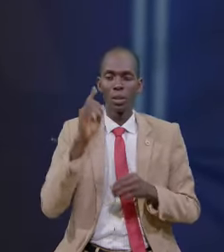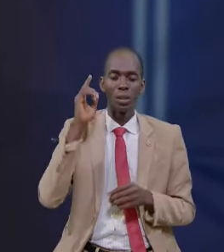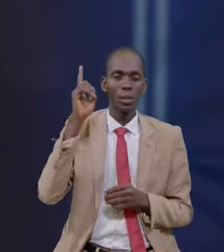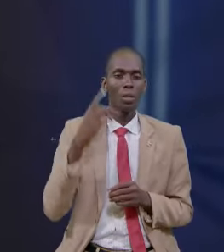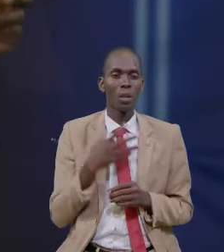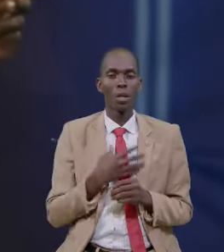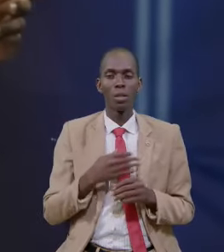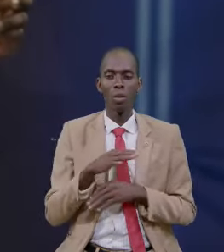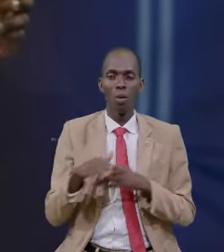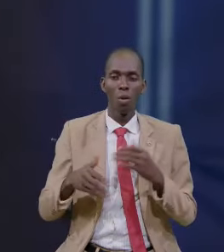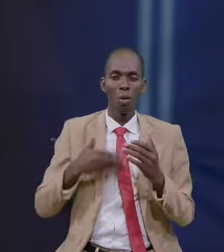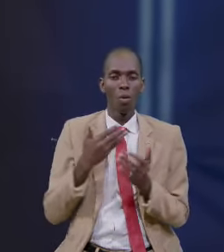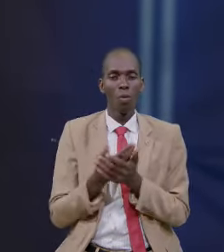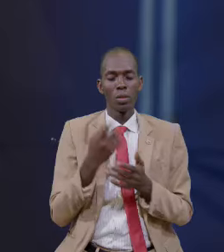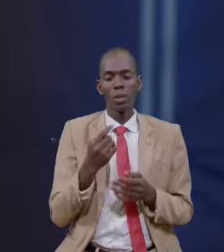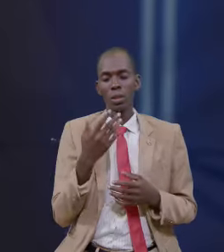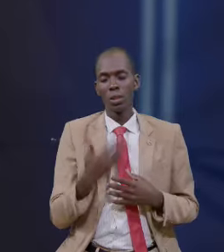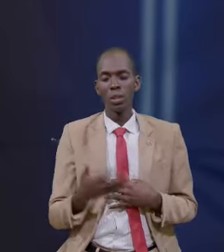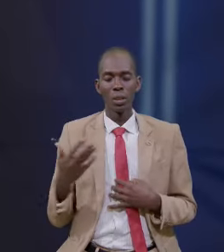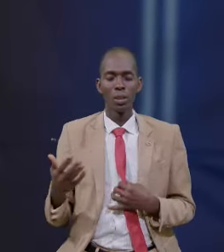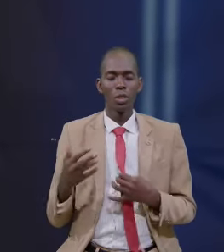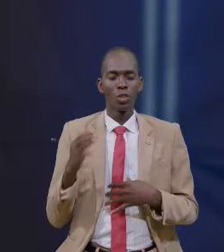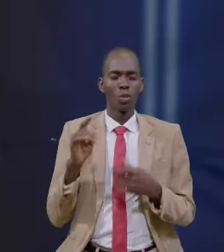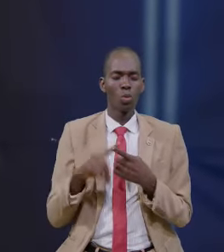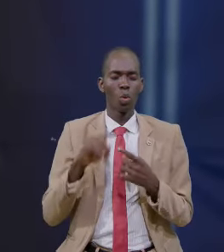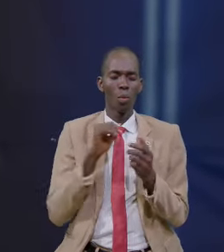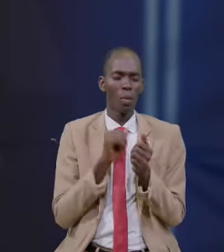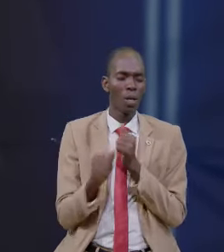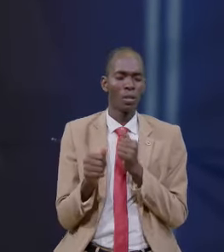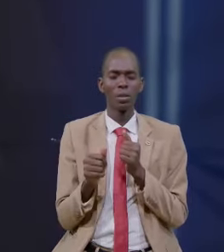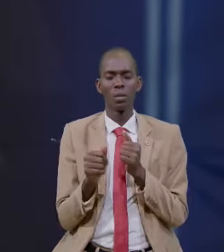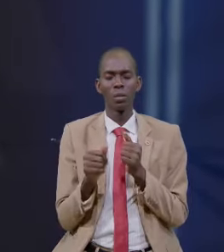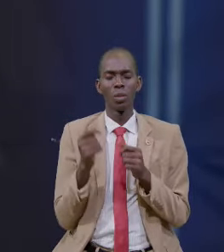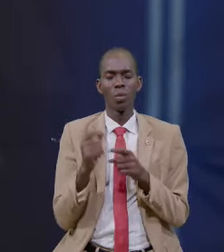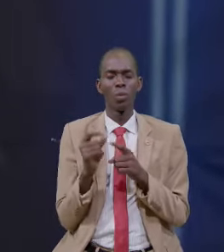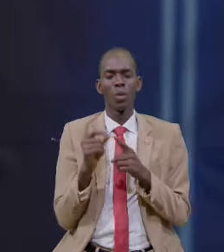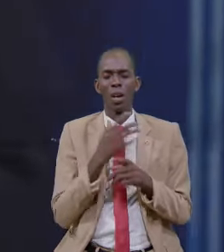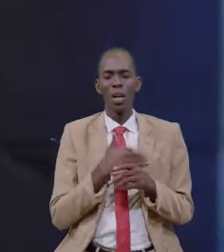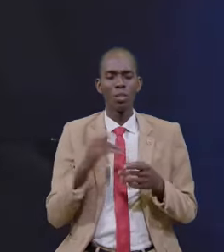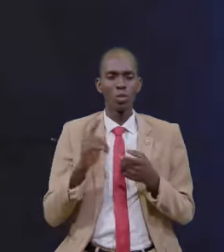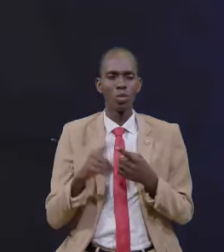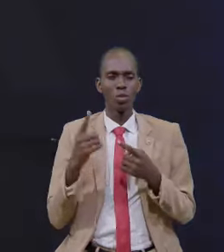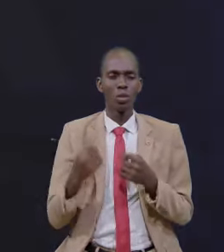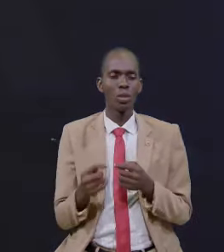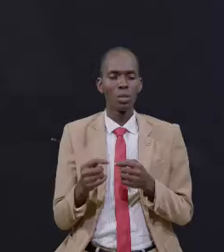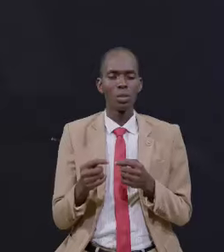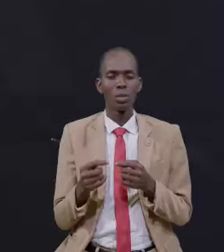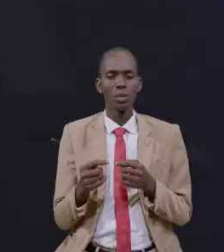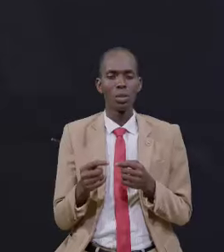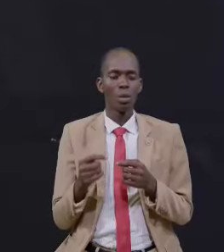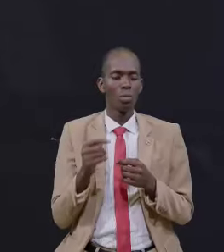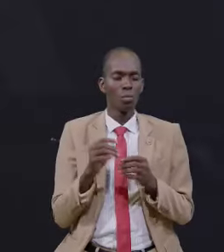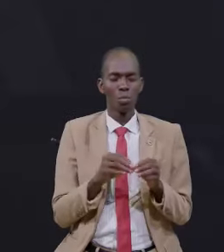the things that tied you to past condemnation and to the past kind of